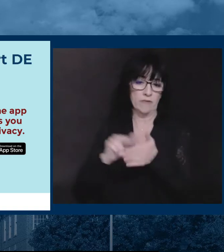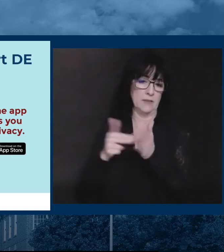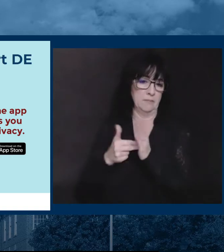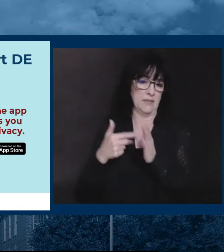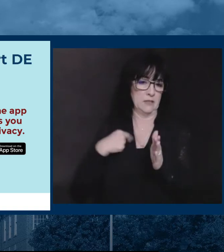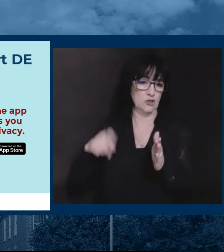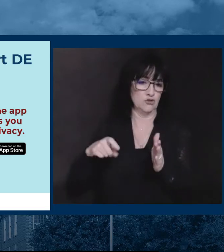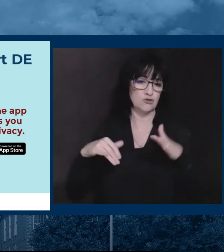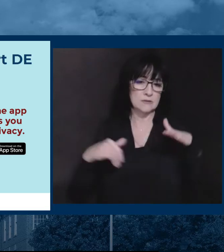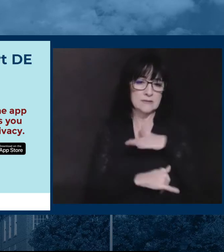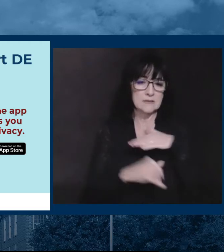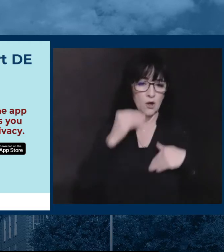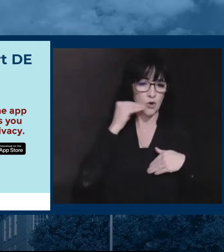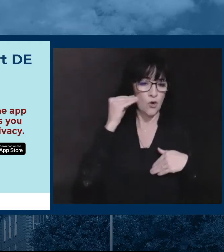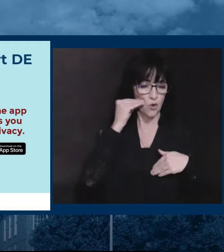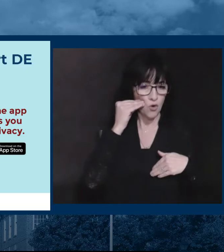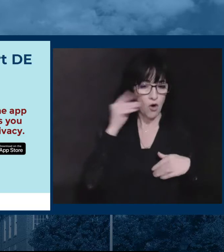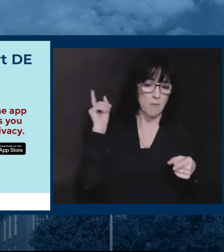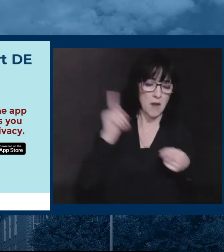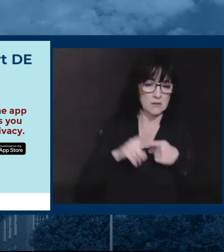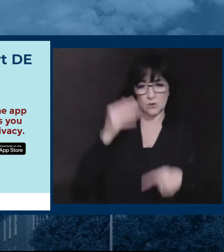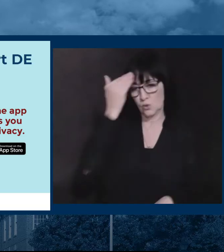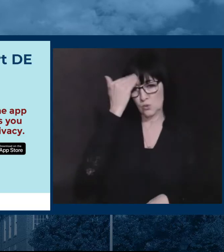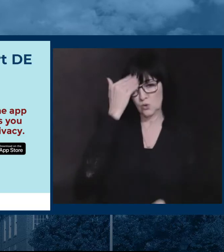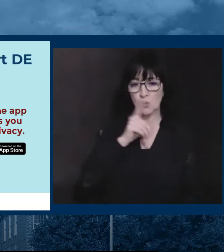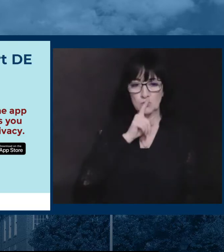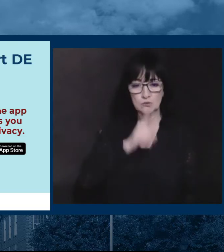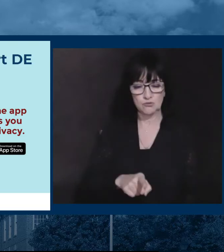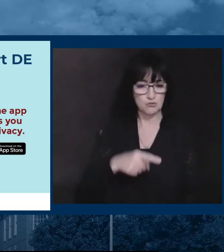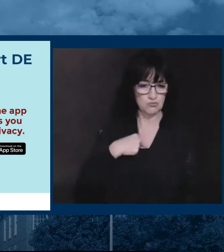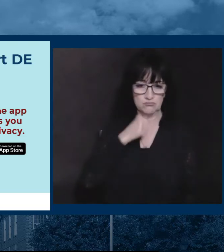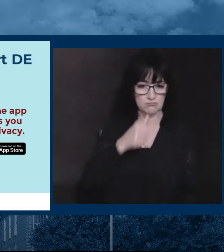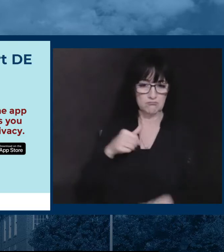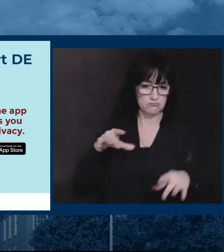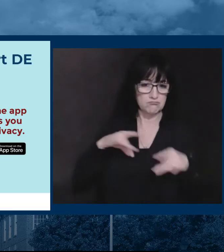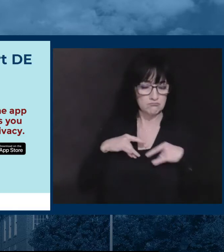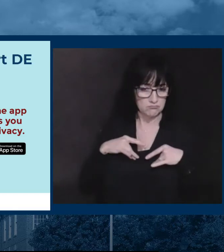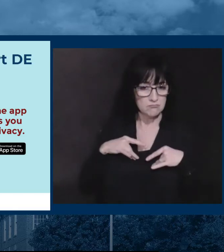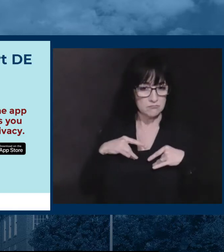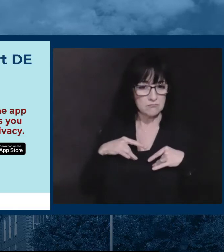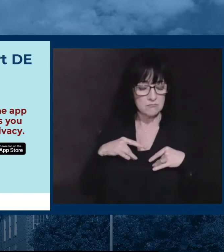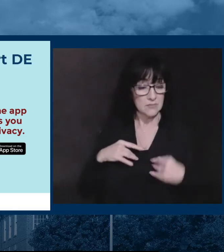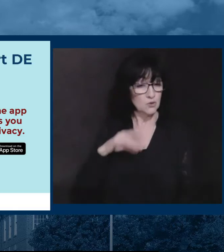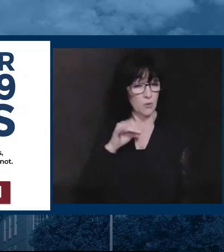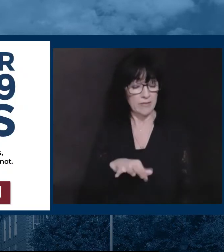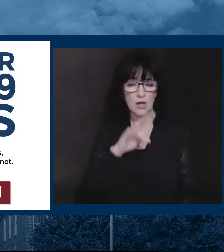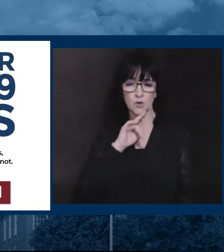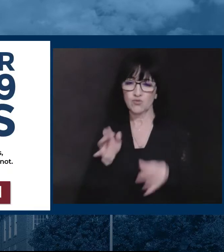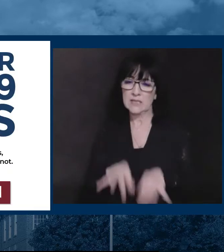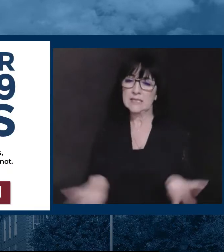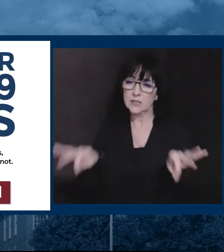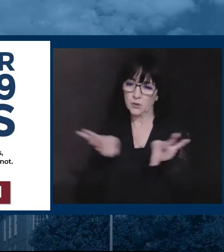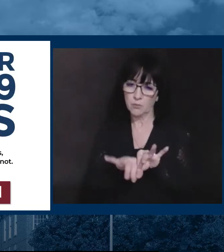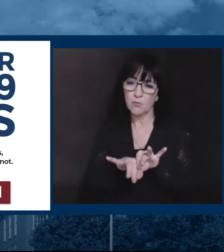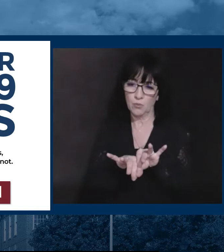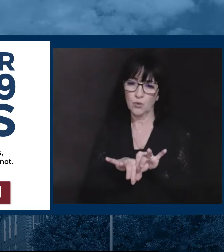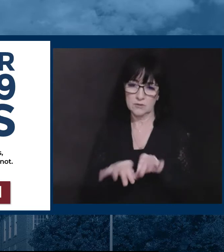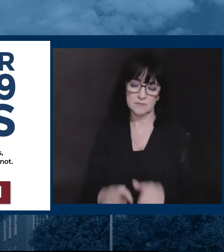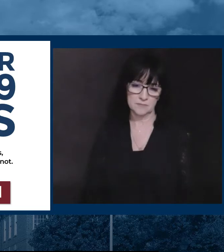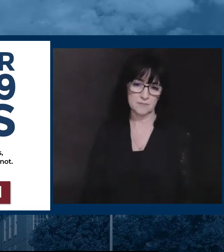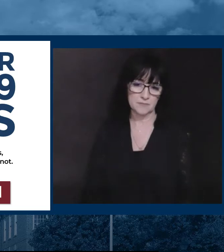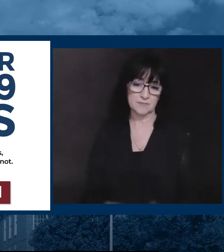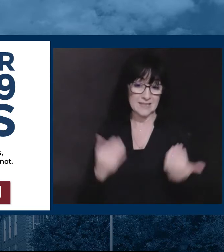and will be increasingly important tool, again, as we move to the hybrid and